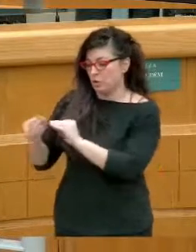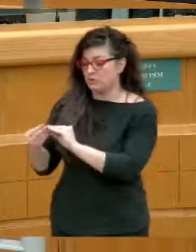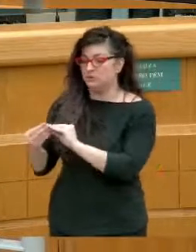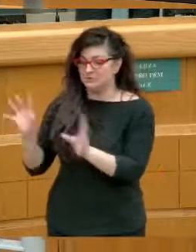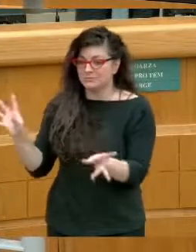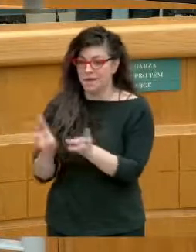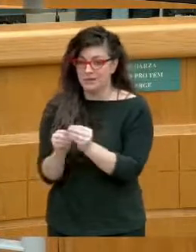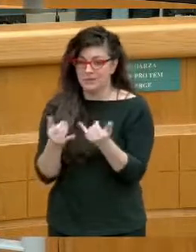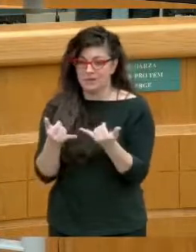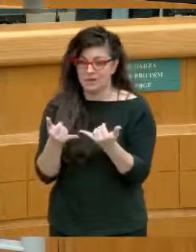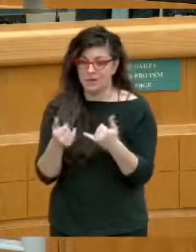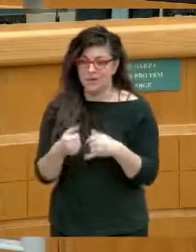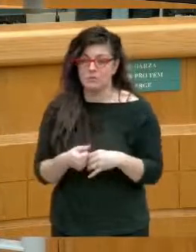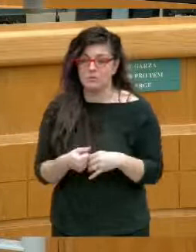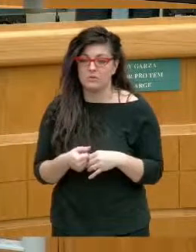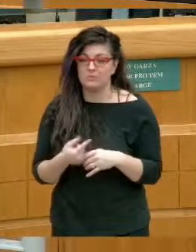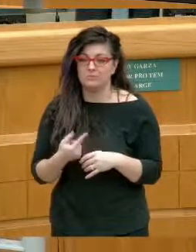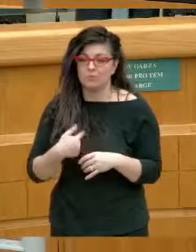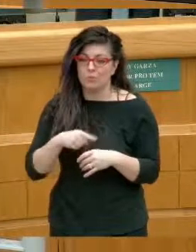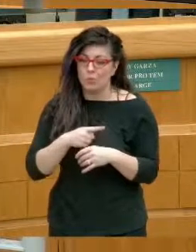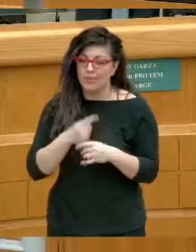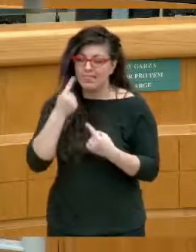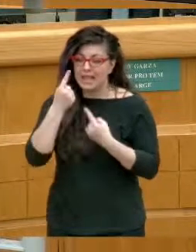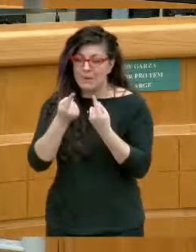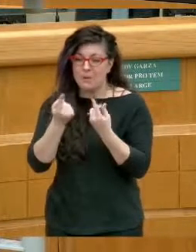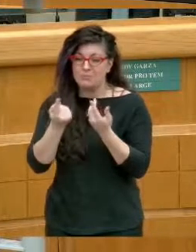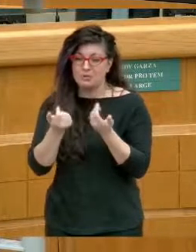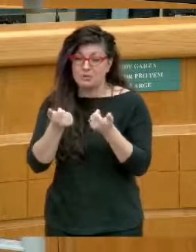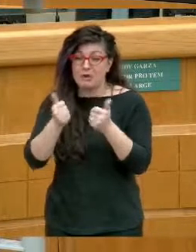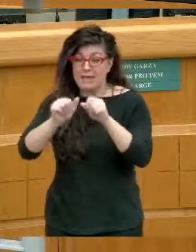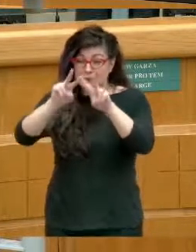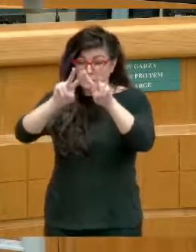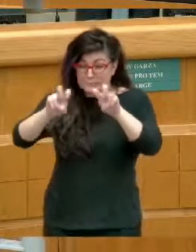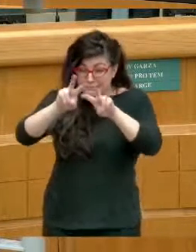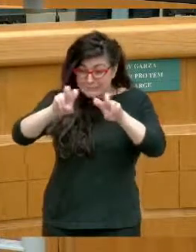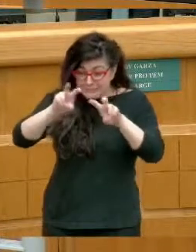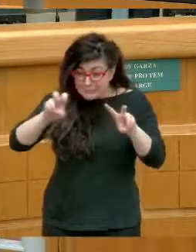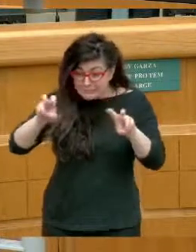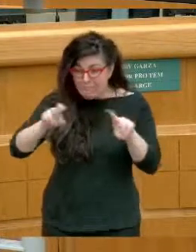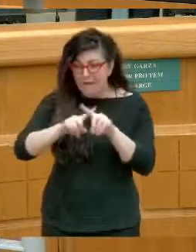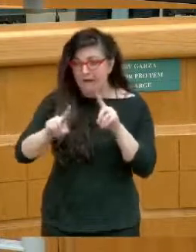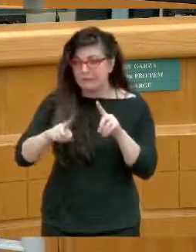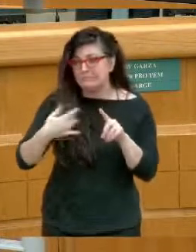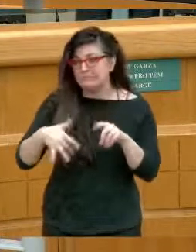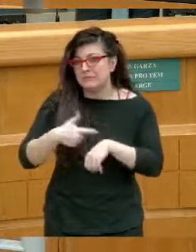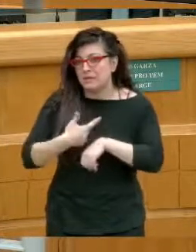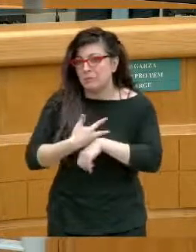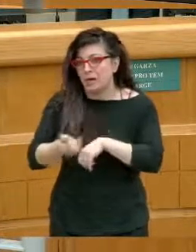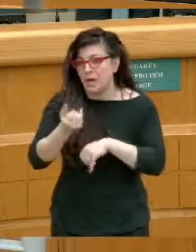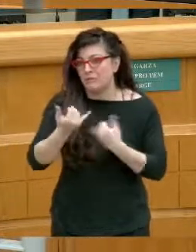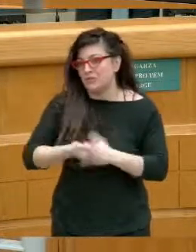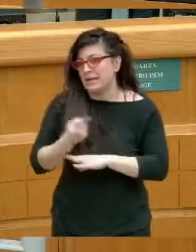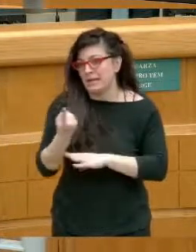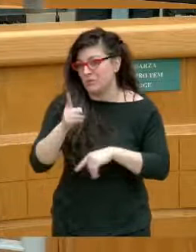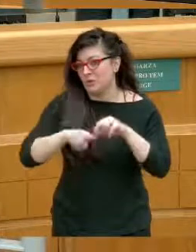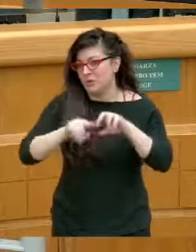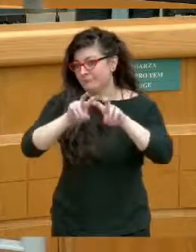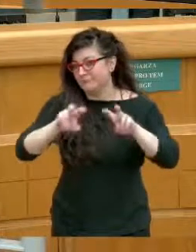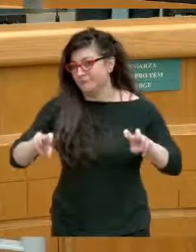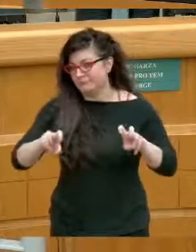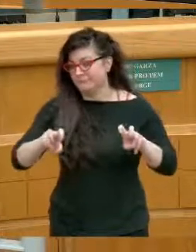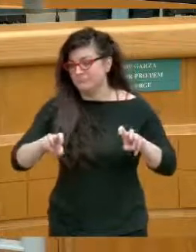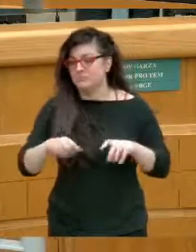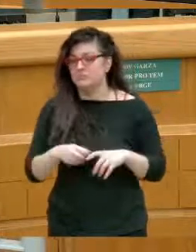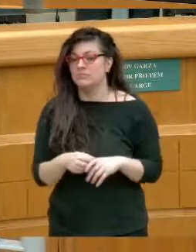that we're working on teasing apart, but we couldn't quite have that happen for today. That being said, we were